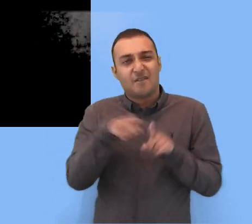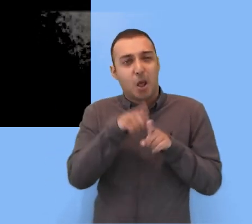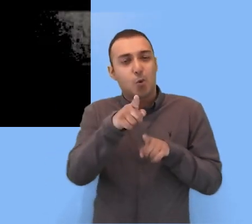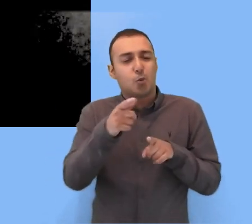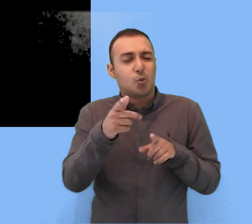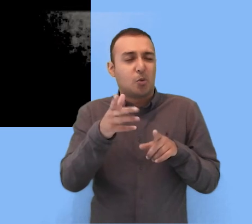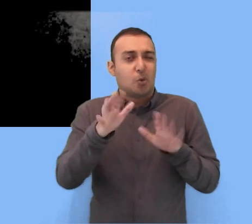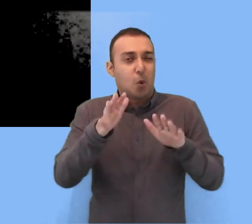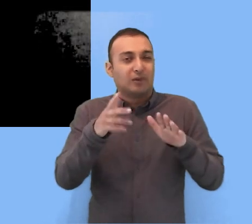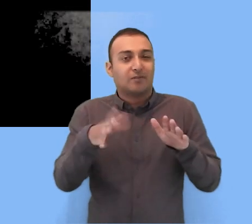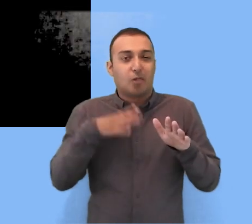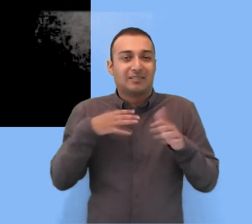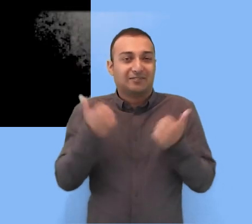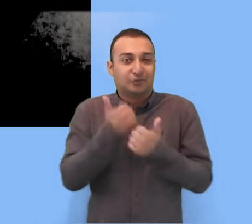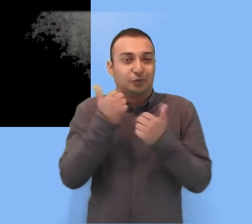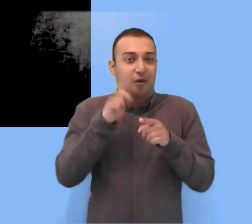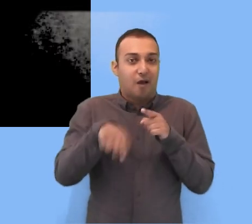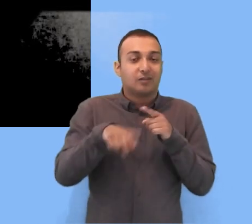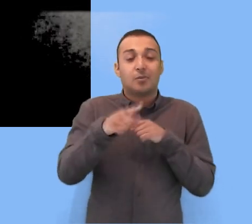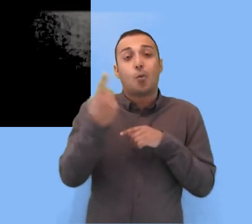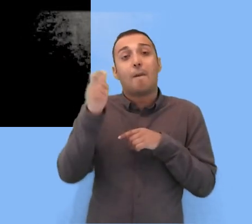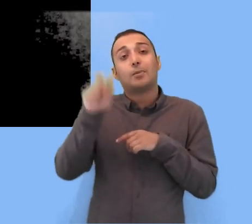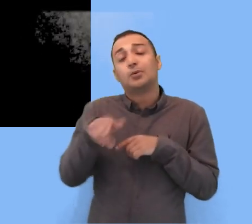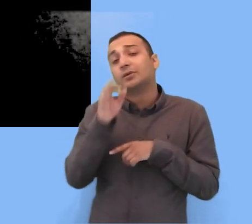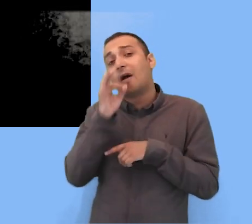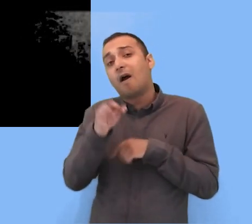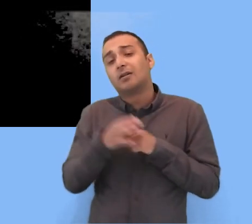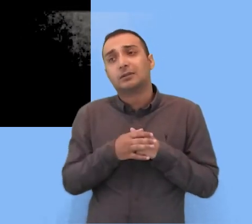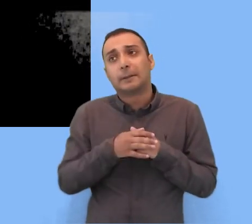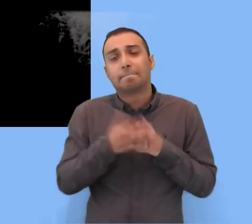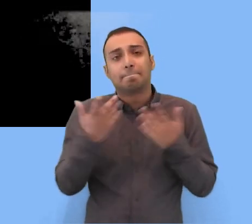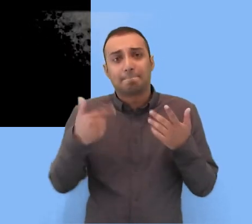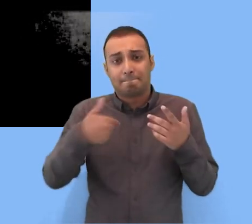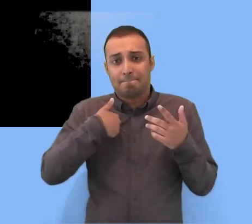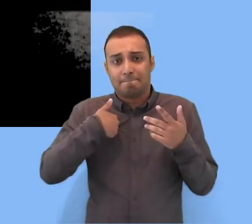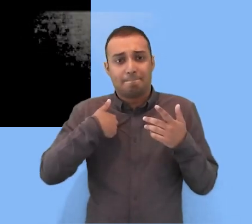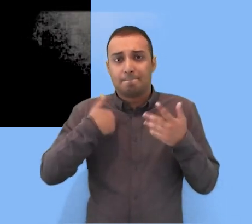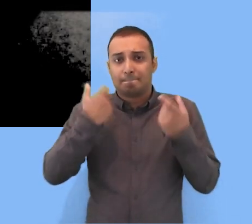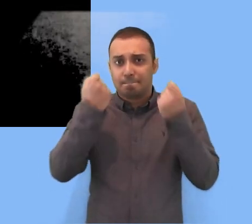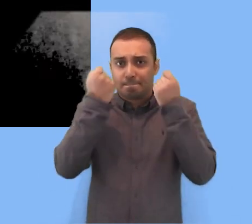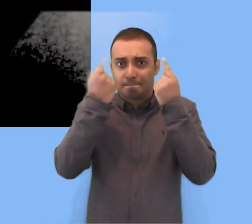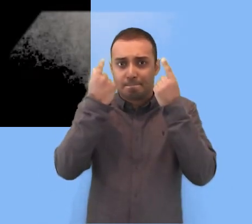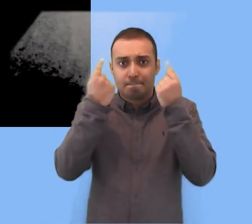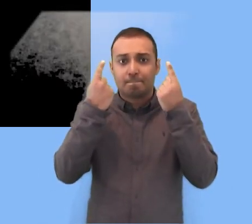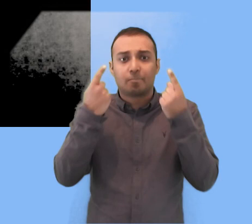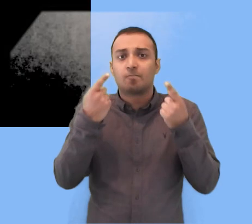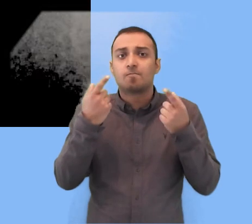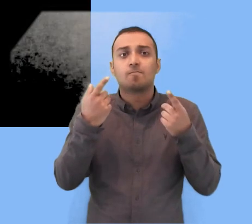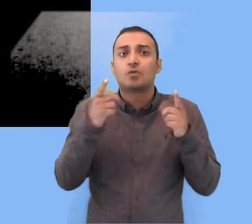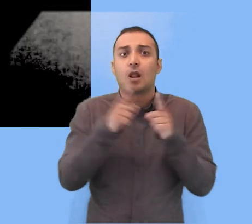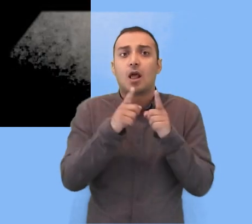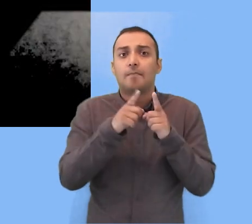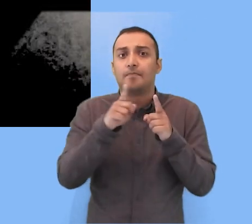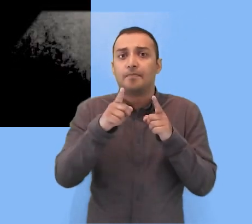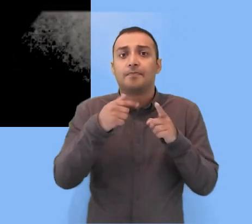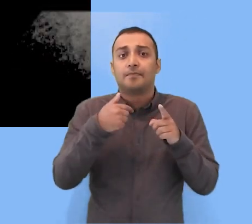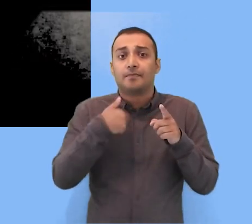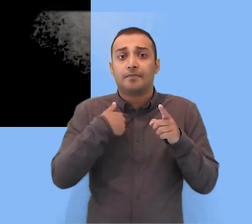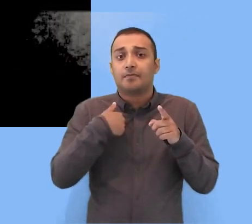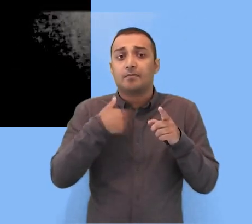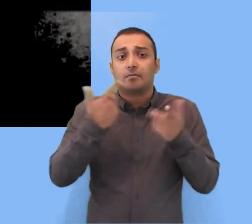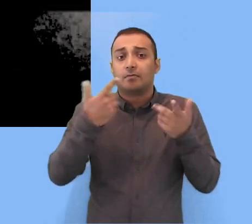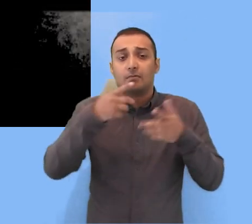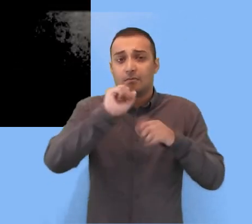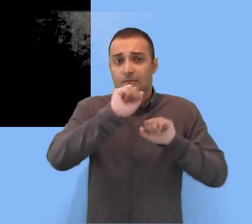one person said, what can I do to understand experiences the sort of background experiences that might